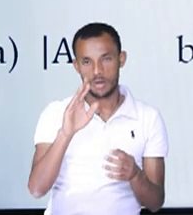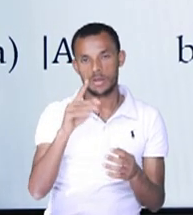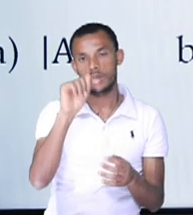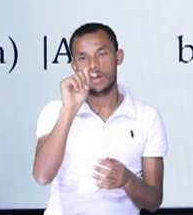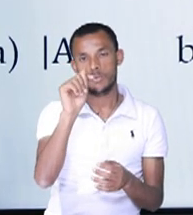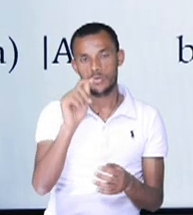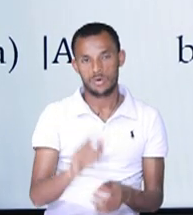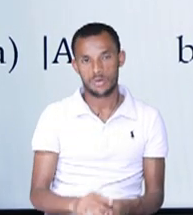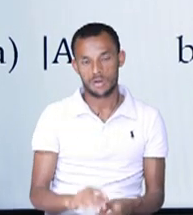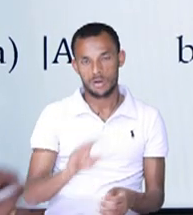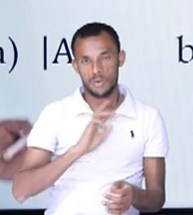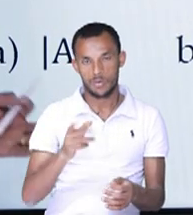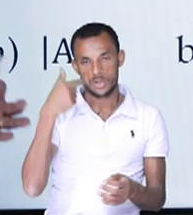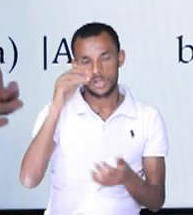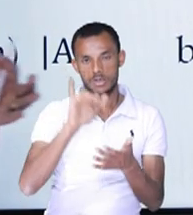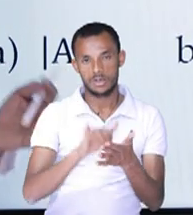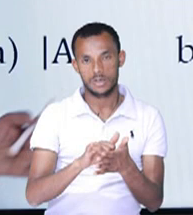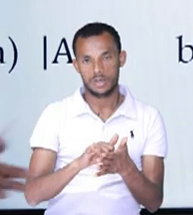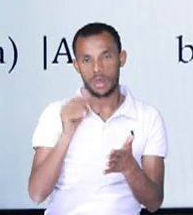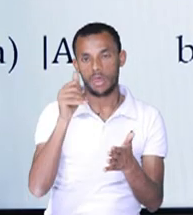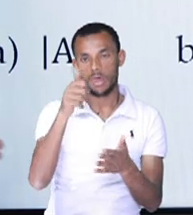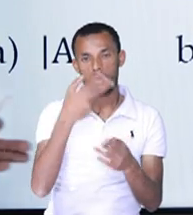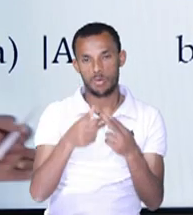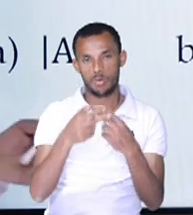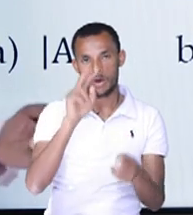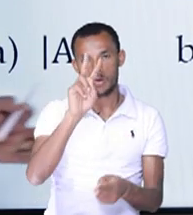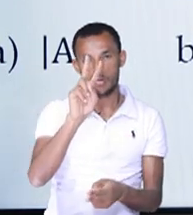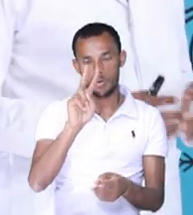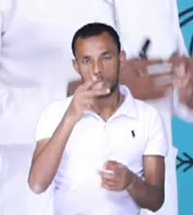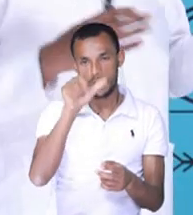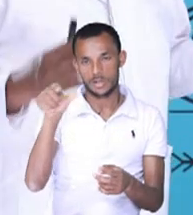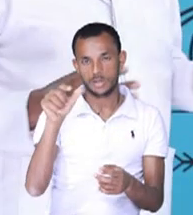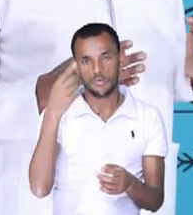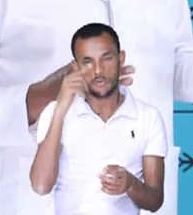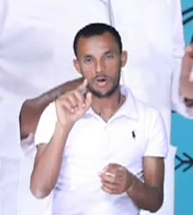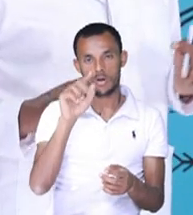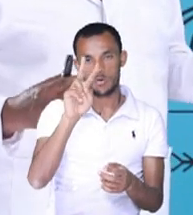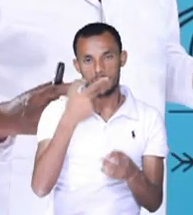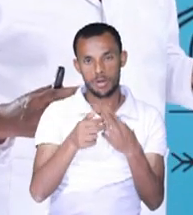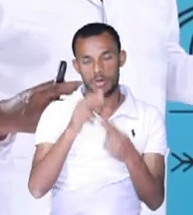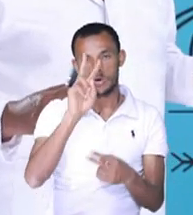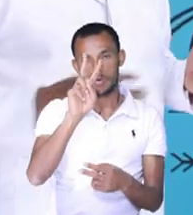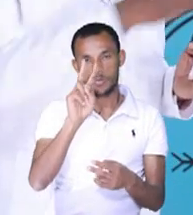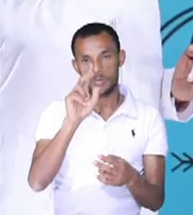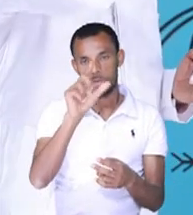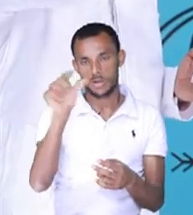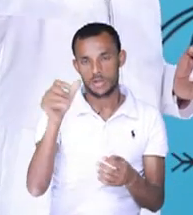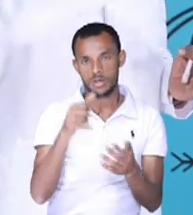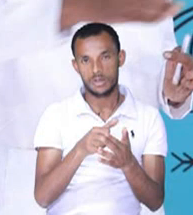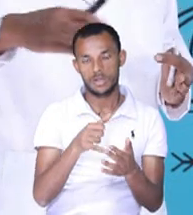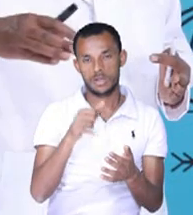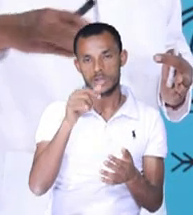transpose. We said that a 2 by 2 matrix, for a 2 by 2 matrix, the transpose it